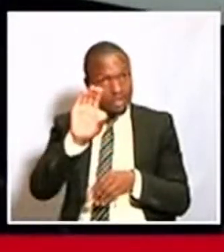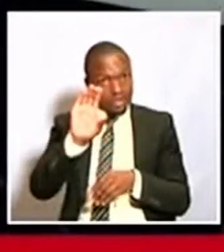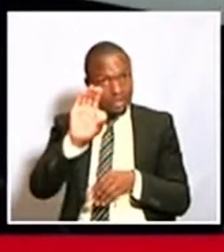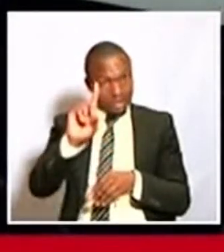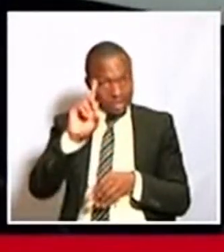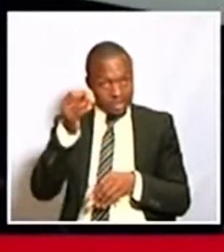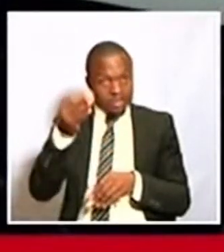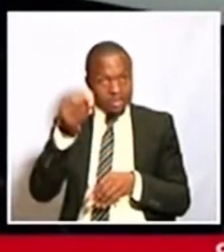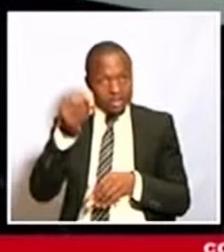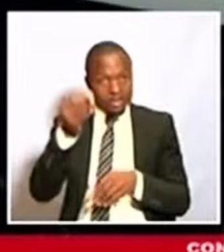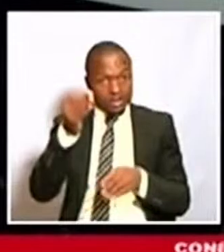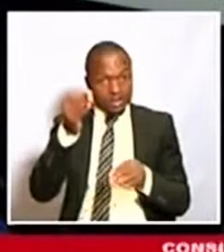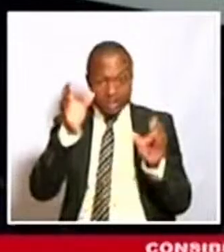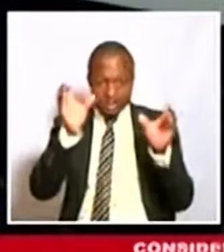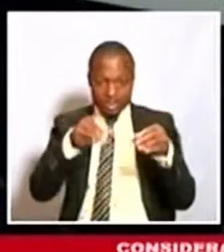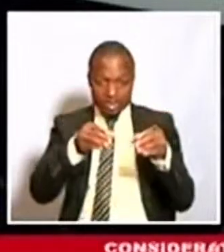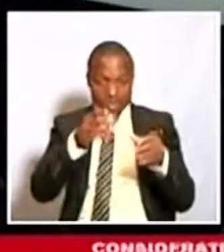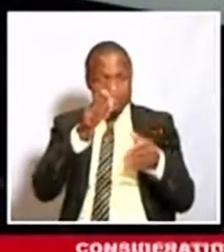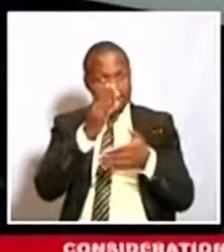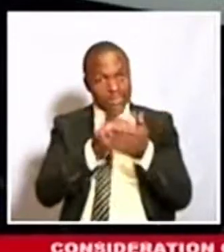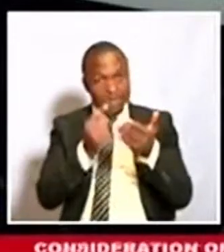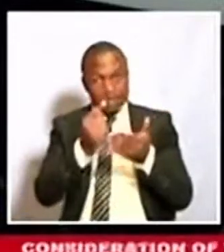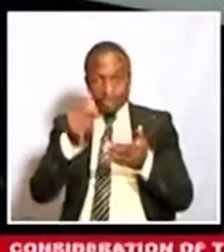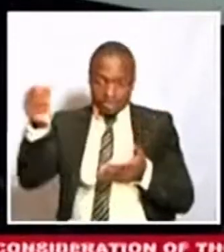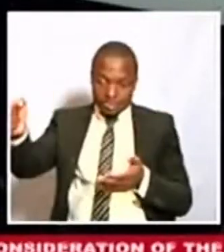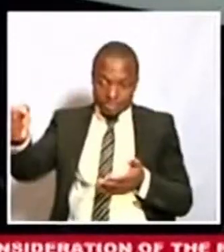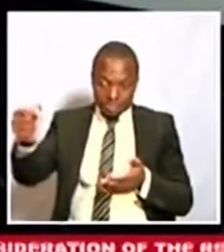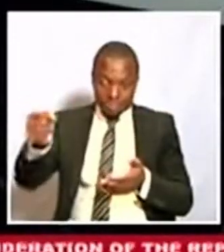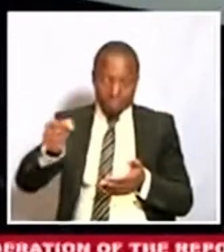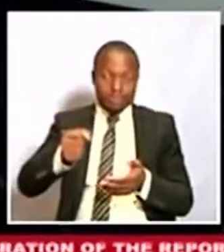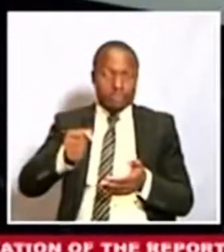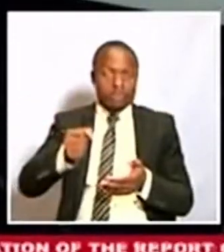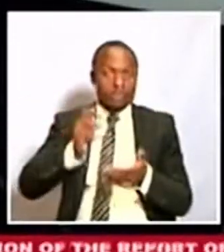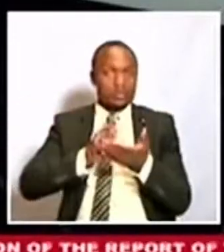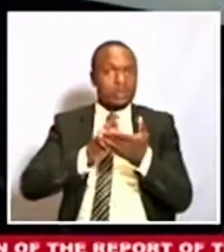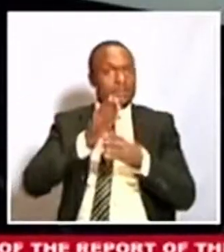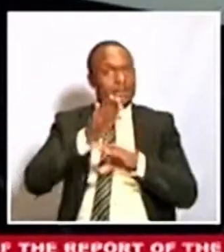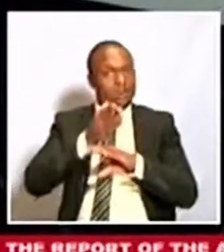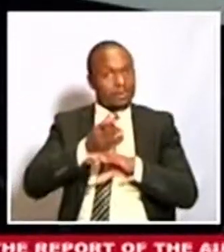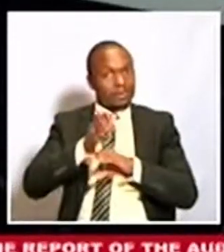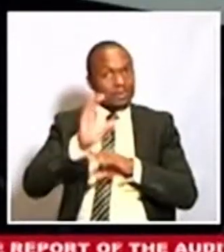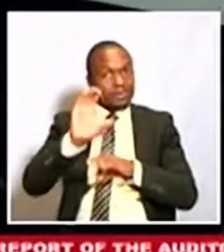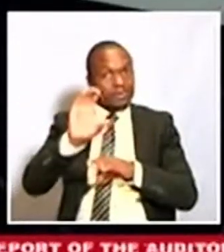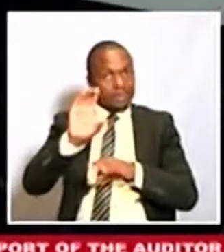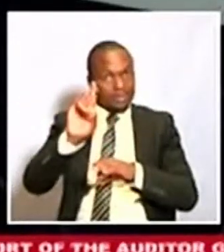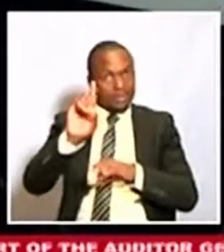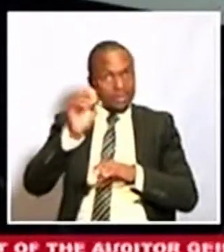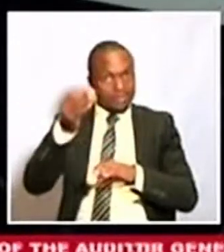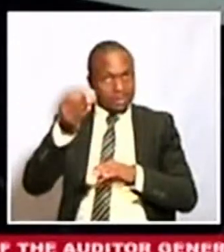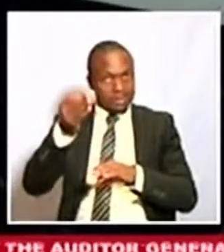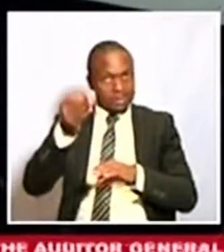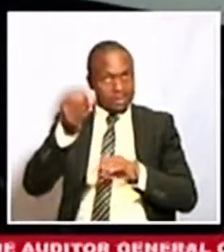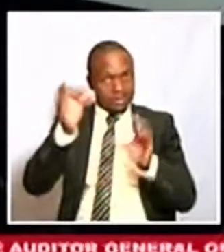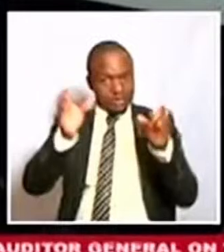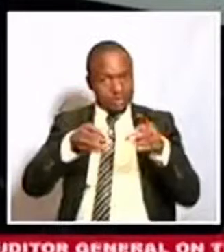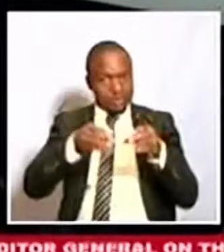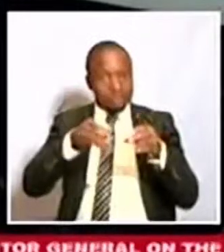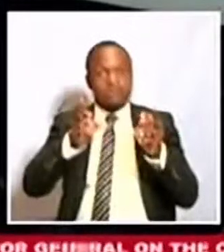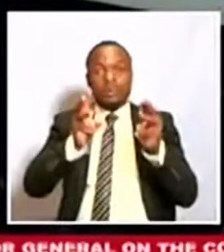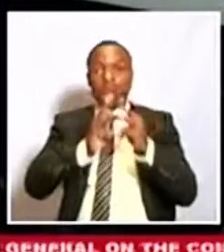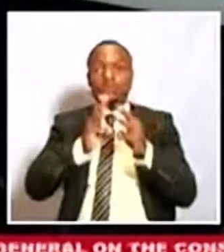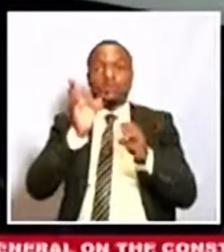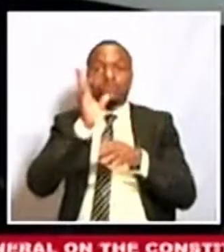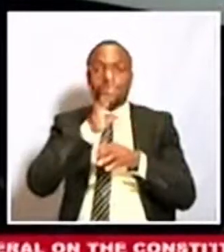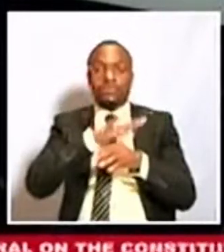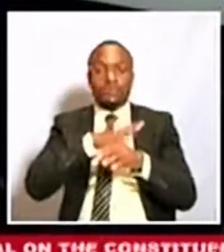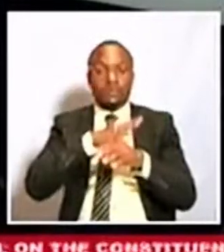else brought them after the CDF committee had already decided? Because in every scenario, after you